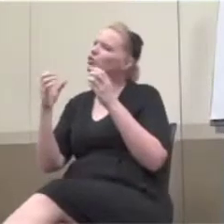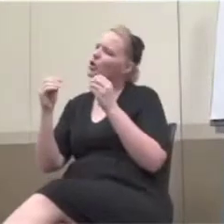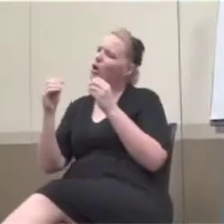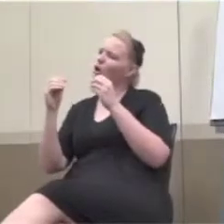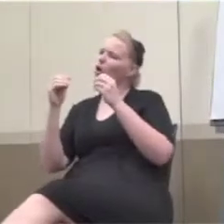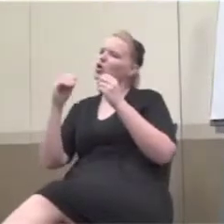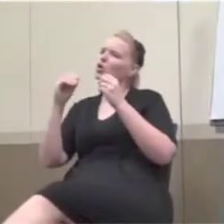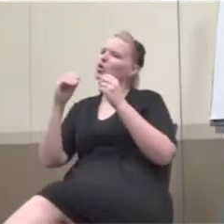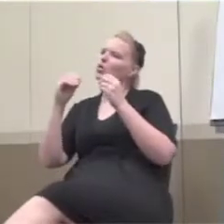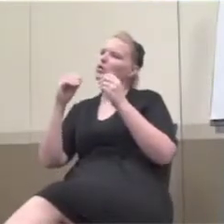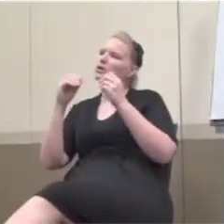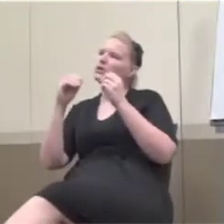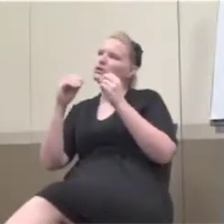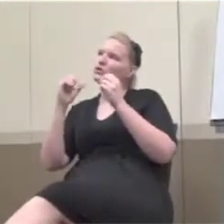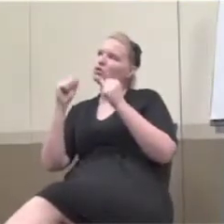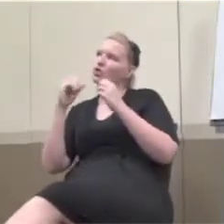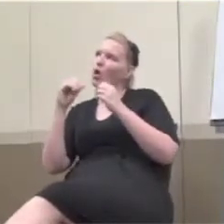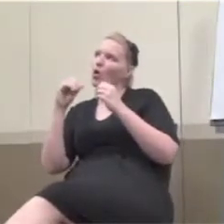your